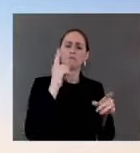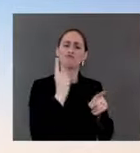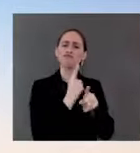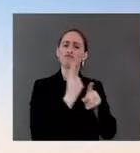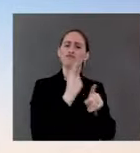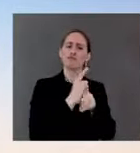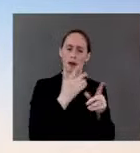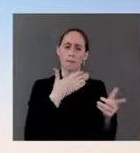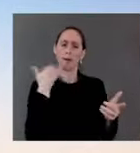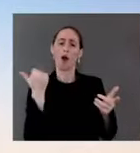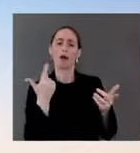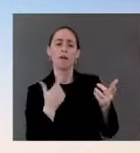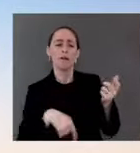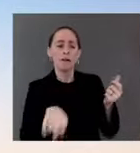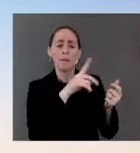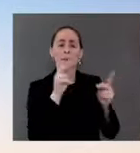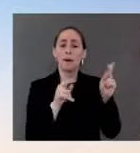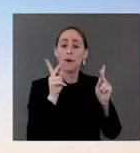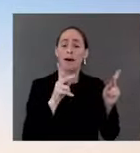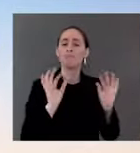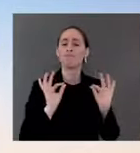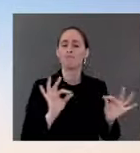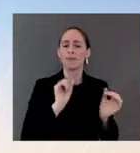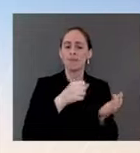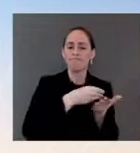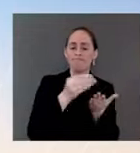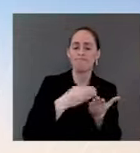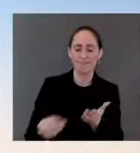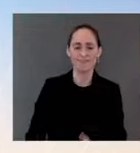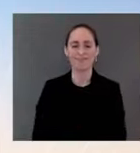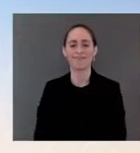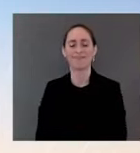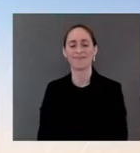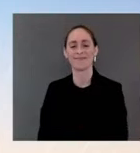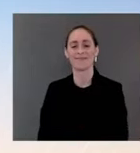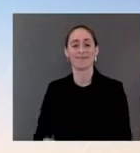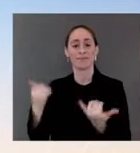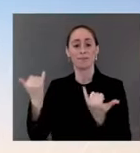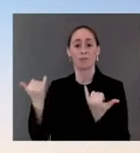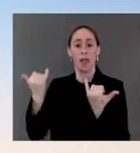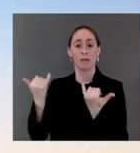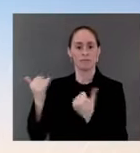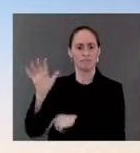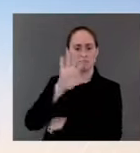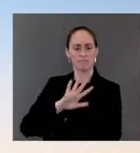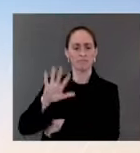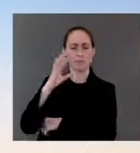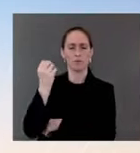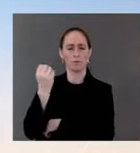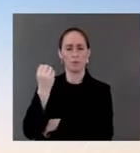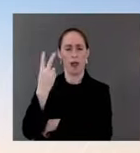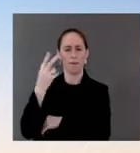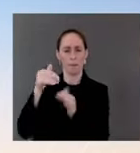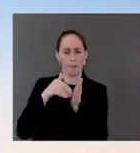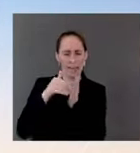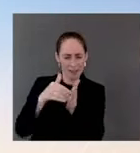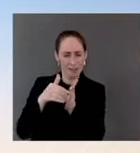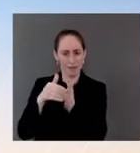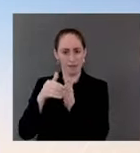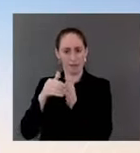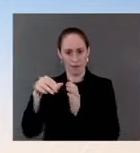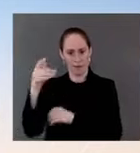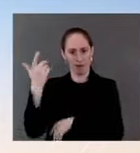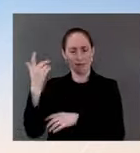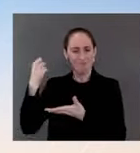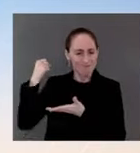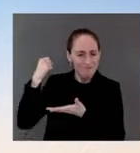awarded $12.6 million in grants to 9 marine highway projects across the country in Delaware, Hawaii, Indiana,